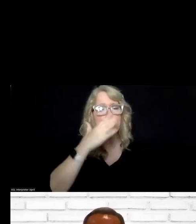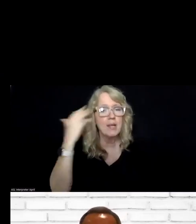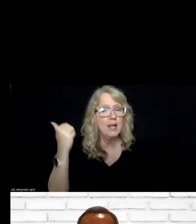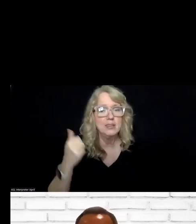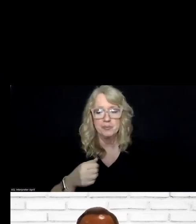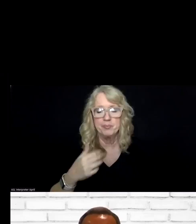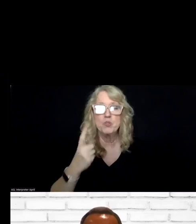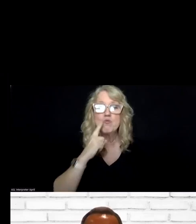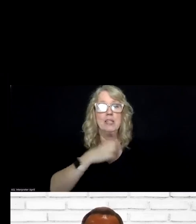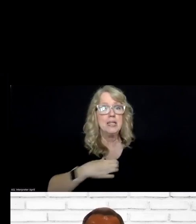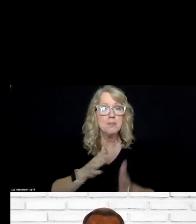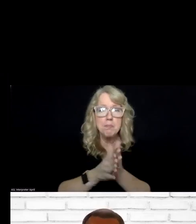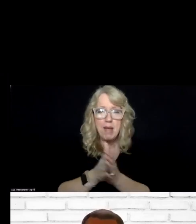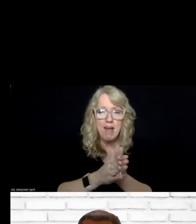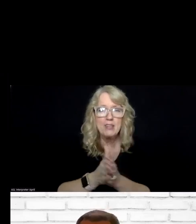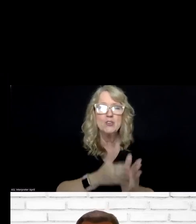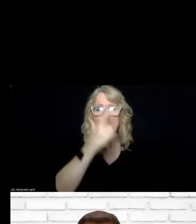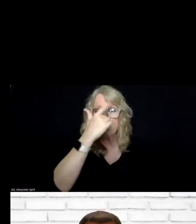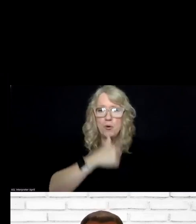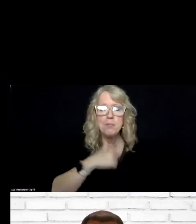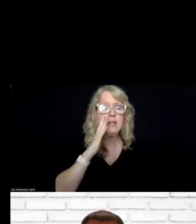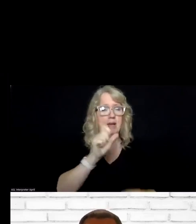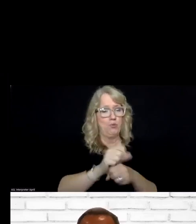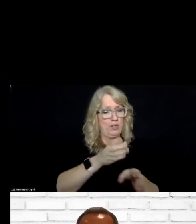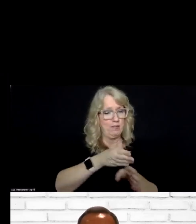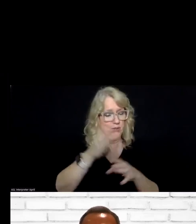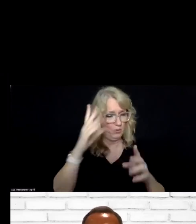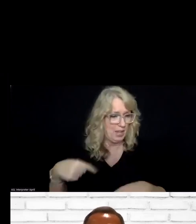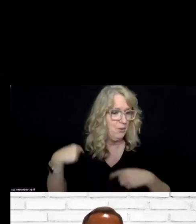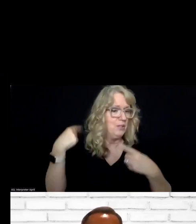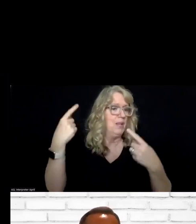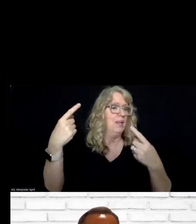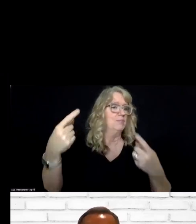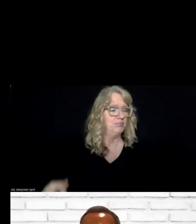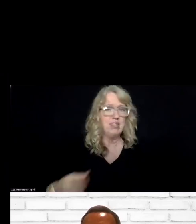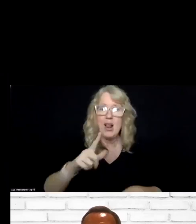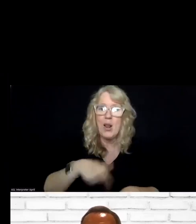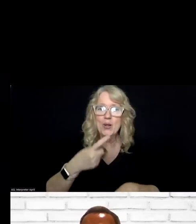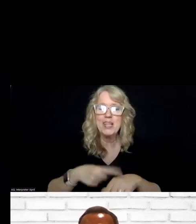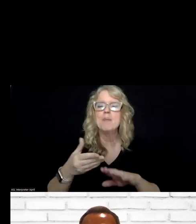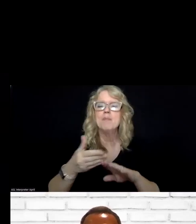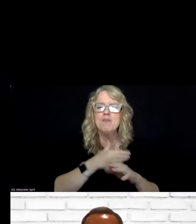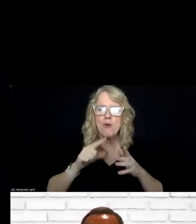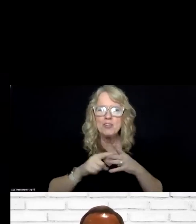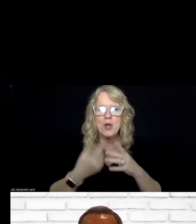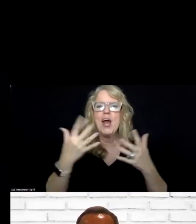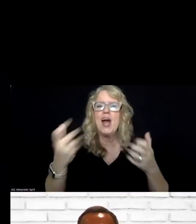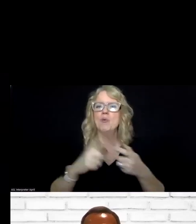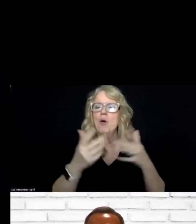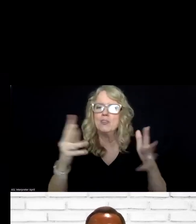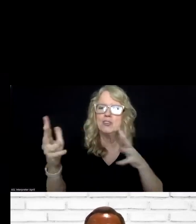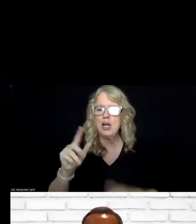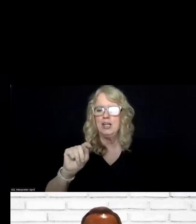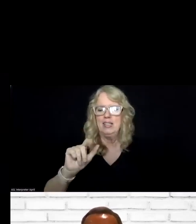been a passion for me in terms of working in the field that we've been working with in a long time. Before I get to anything else, I'll do a shout out to